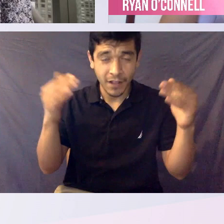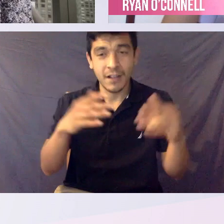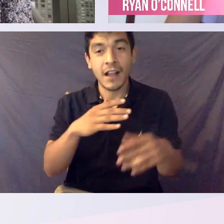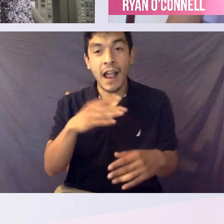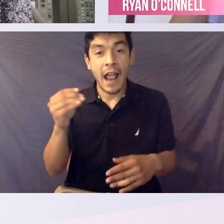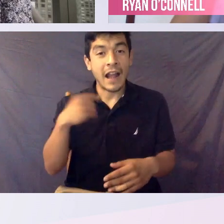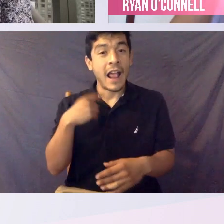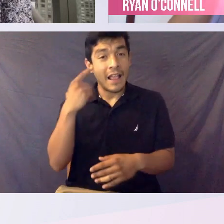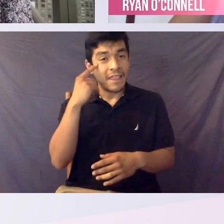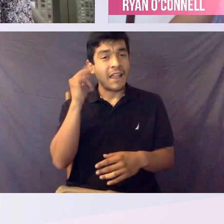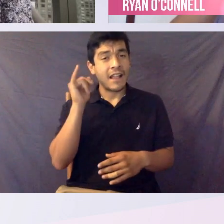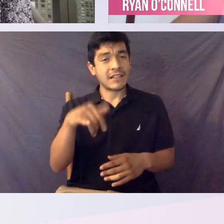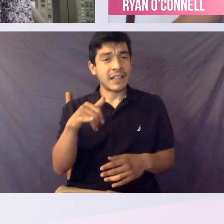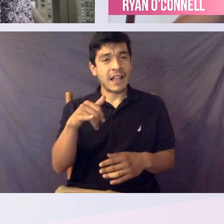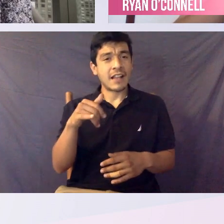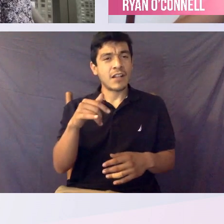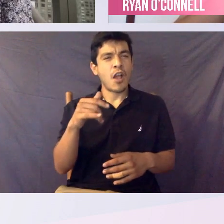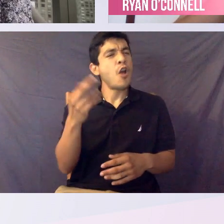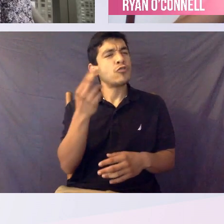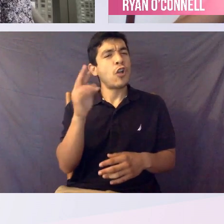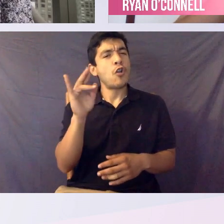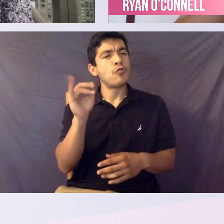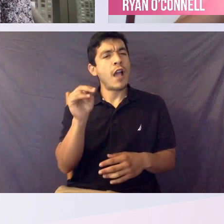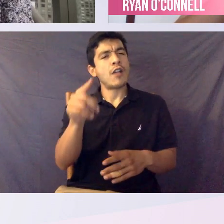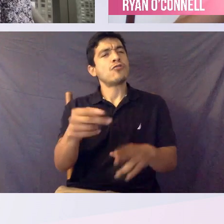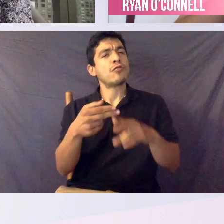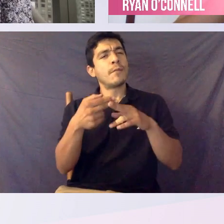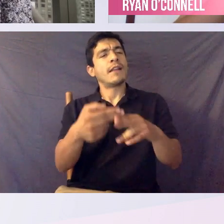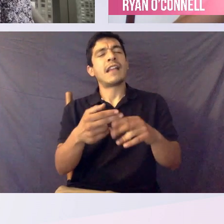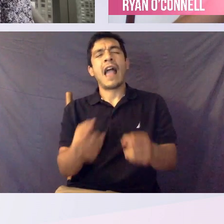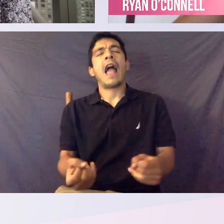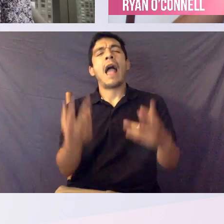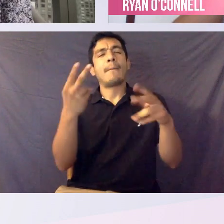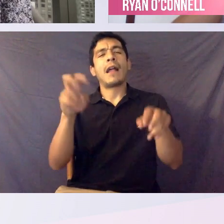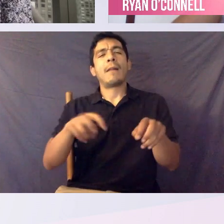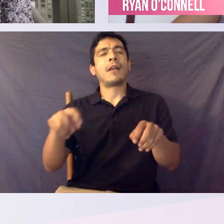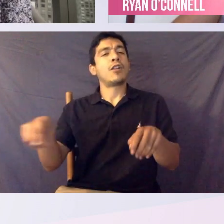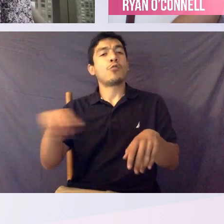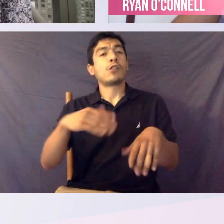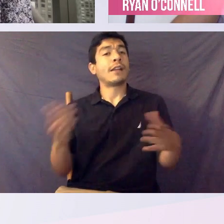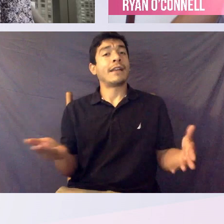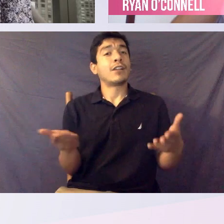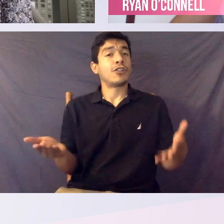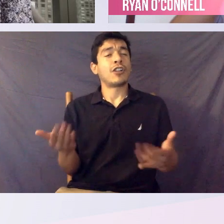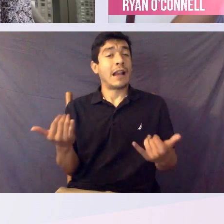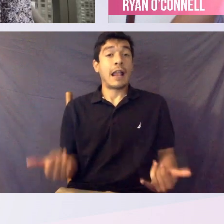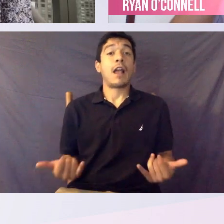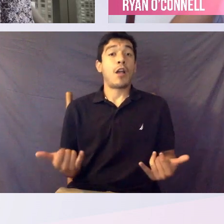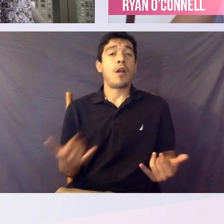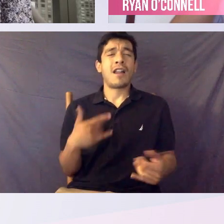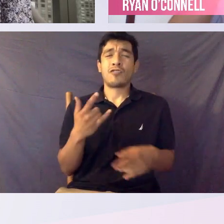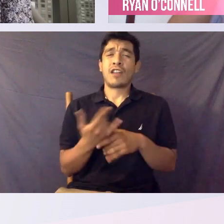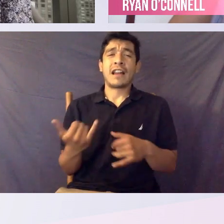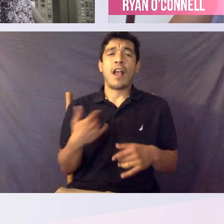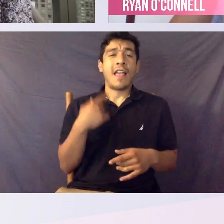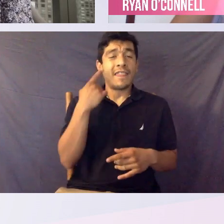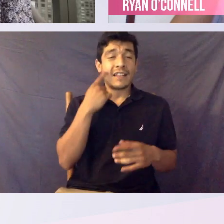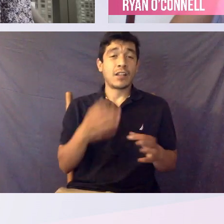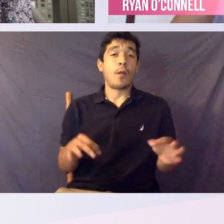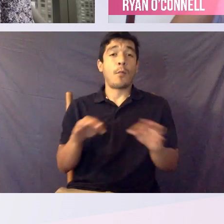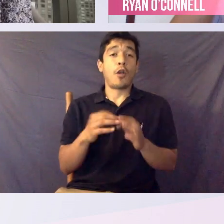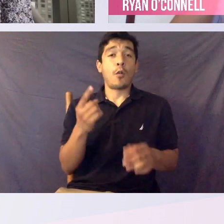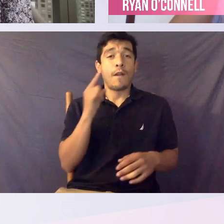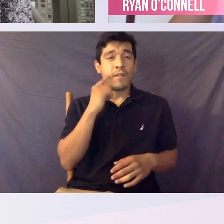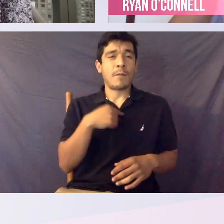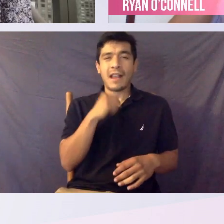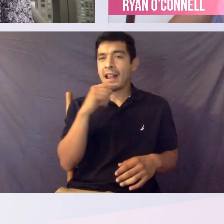reason, you know, Ryan, you mentioned how many panels have we been asked to be on and stuff. And one of the reasons I was like, this is an important one for me, not only because it's with Stephen and Ryan and